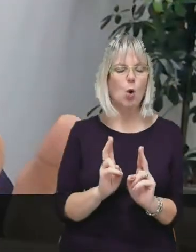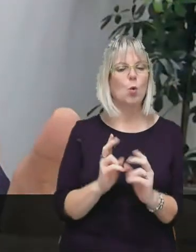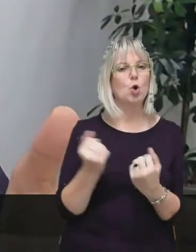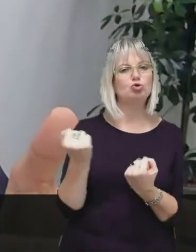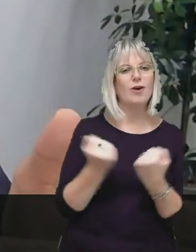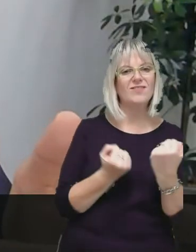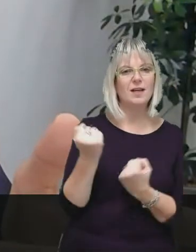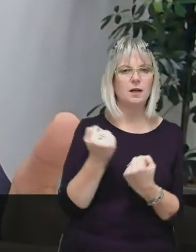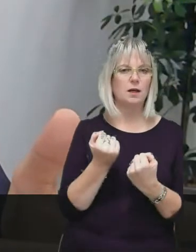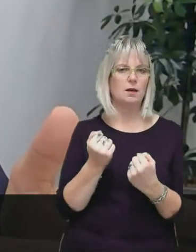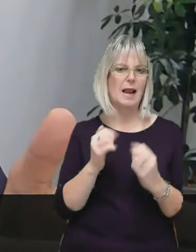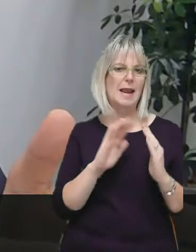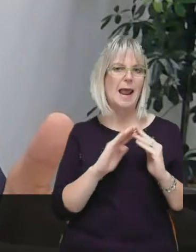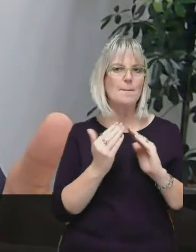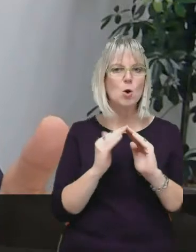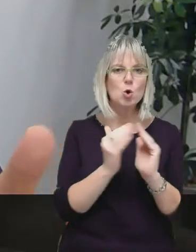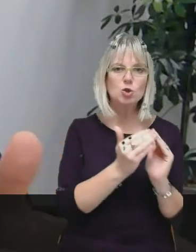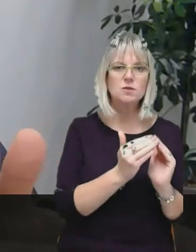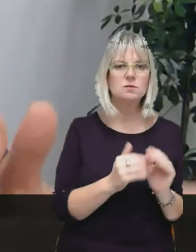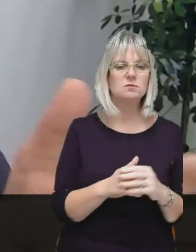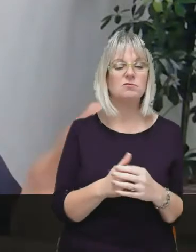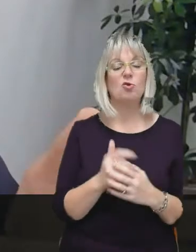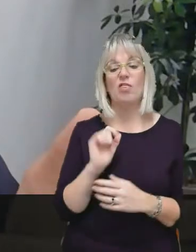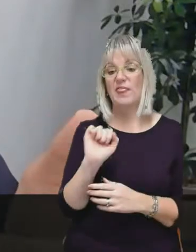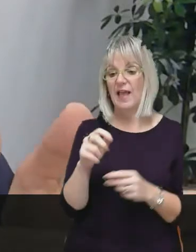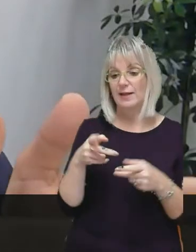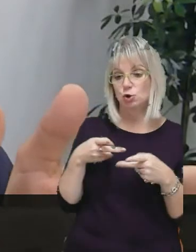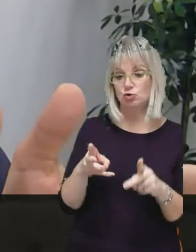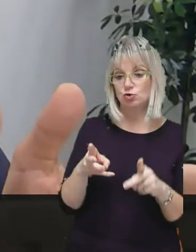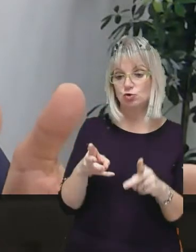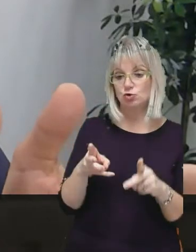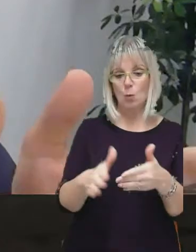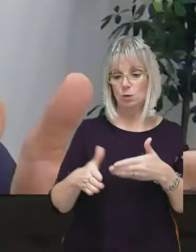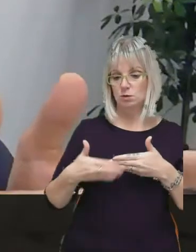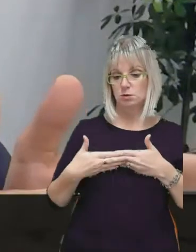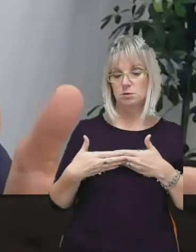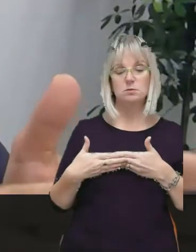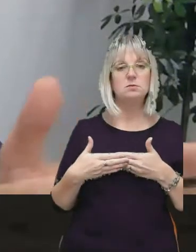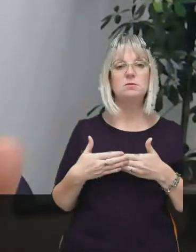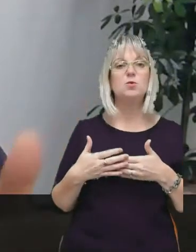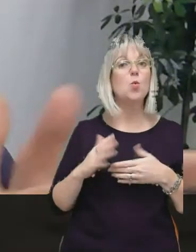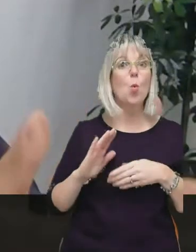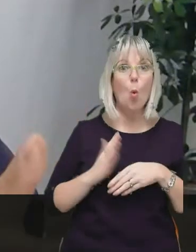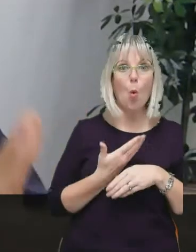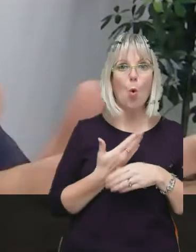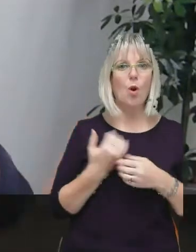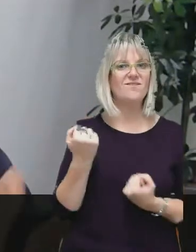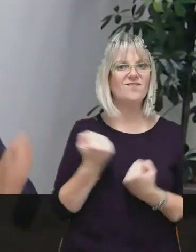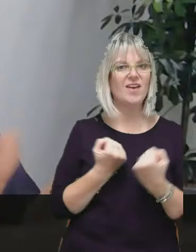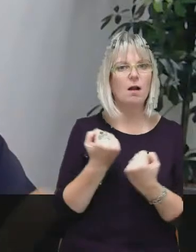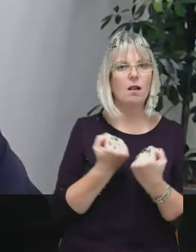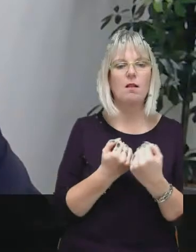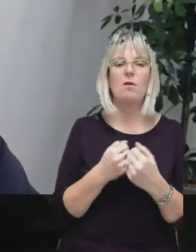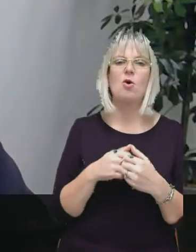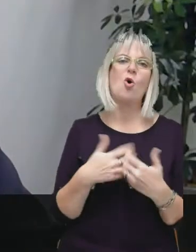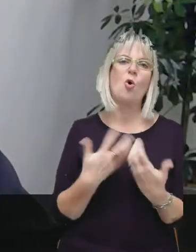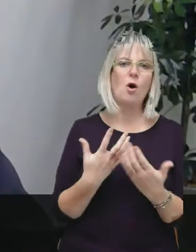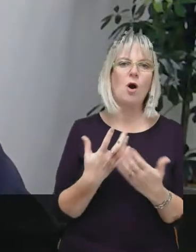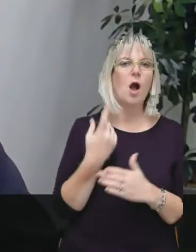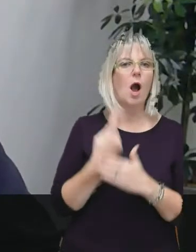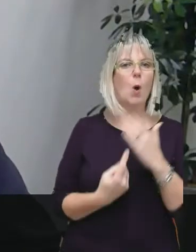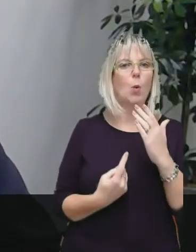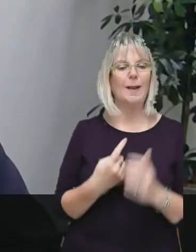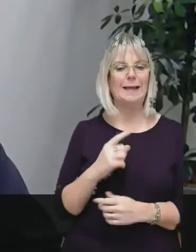of closing off their streets to either all vehicles or to only allow those vehicles that are zero emission, I think